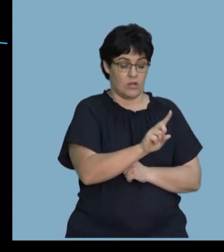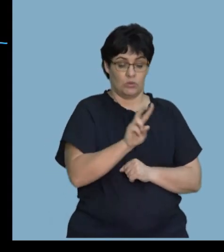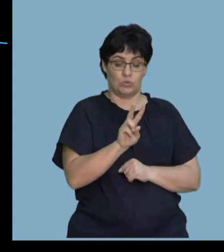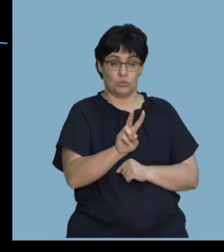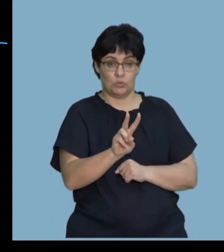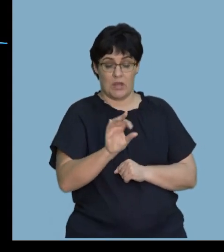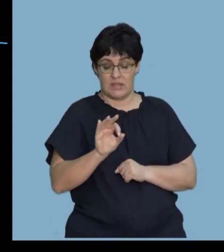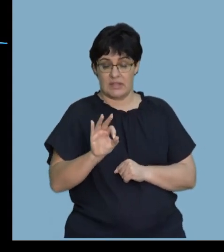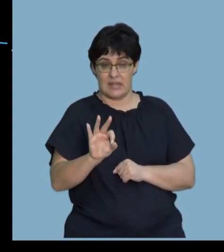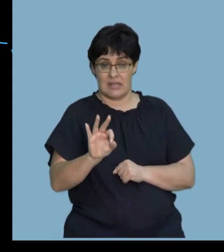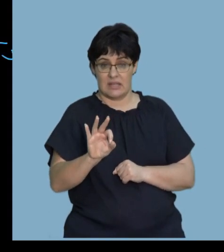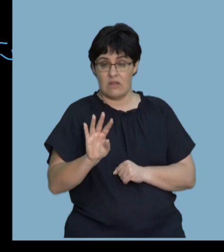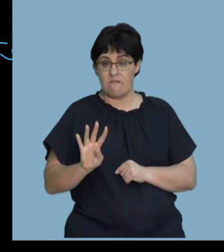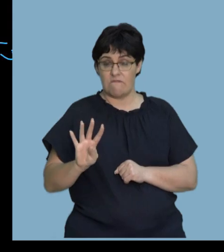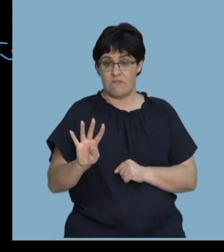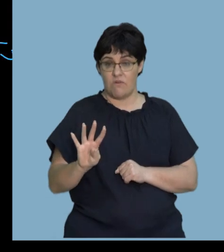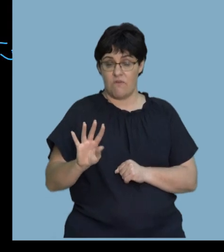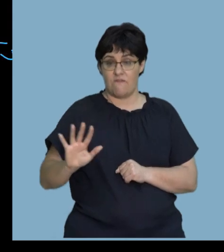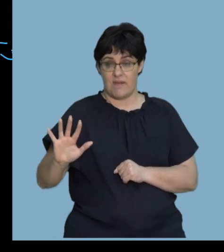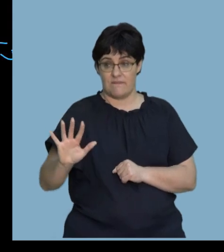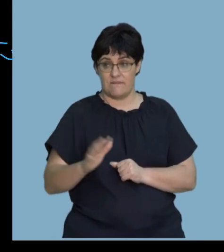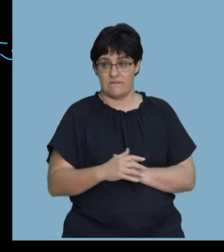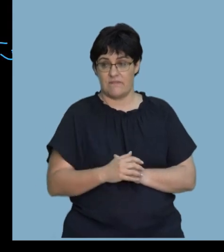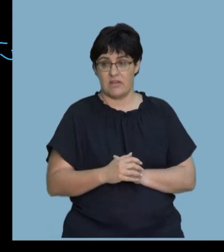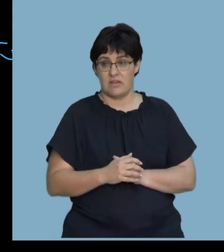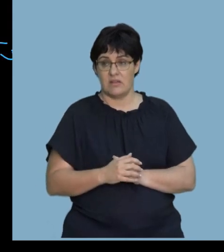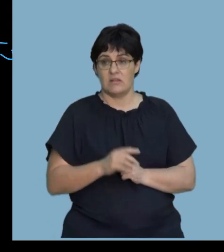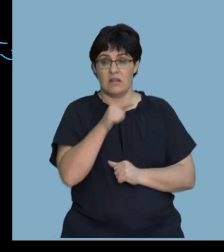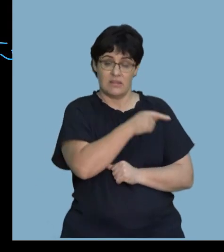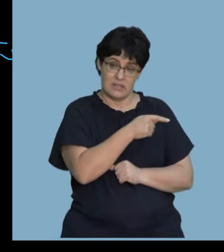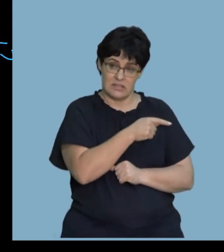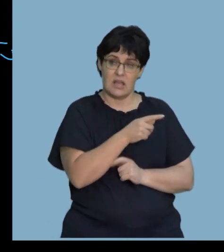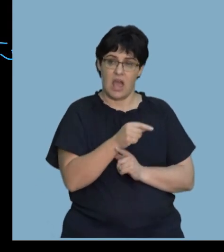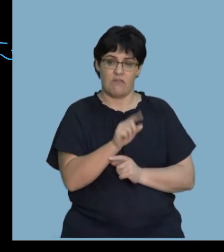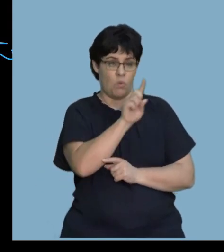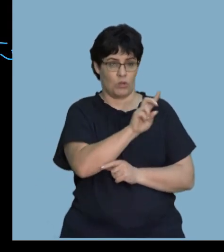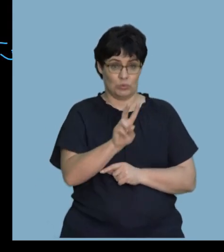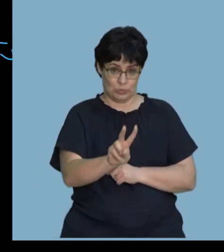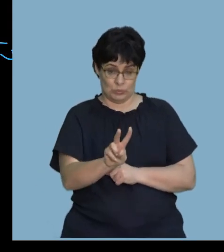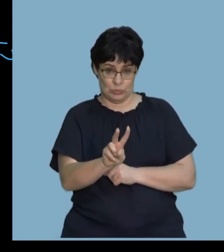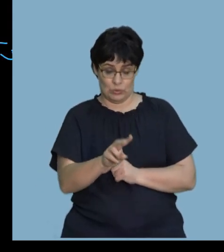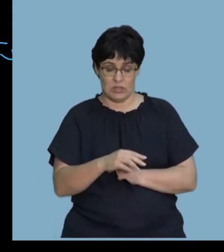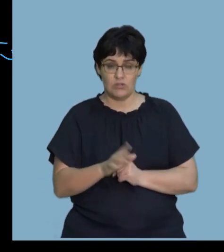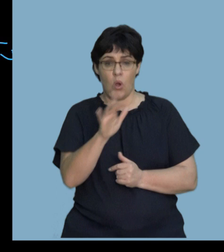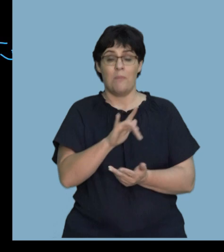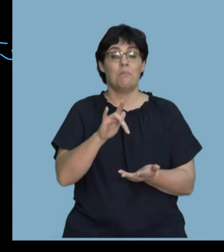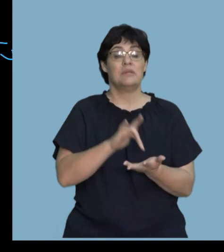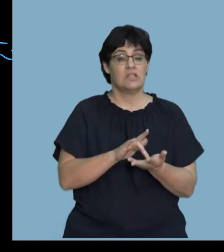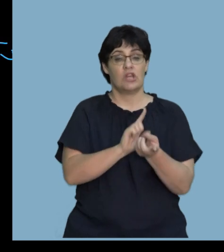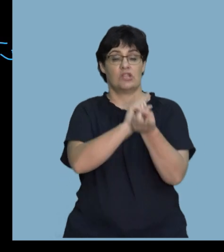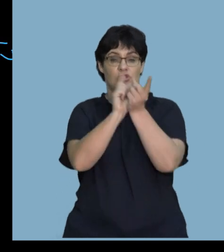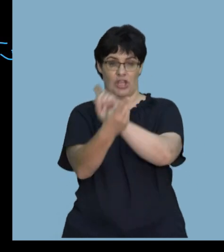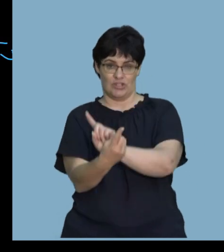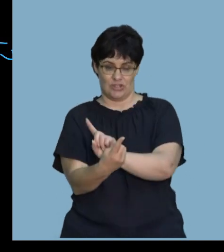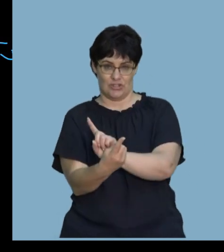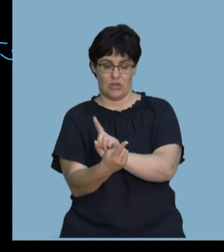3, 4, 5. While on this one, it's on 1, 2. So the position has changed. The position of the